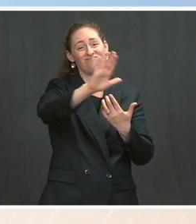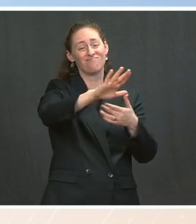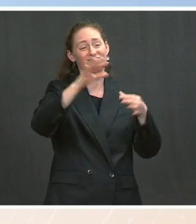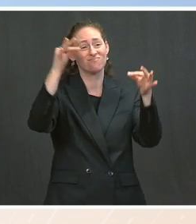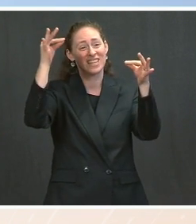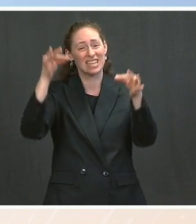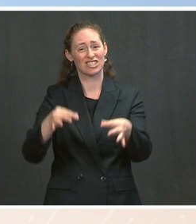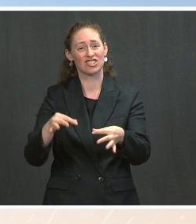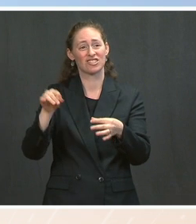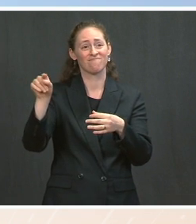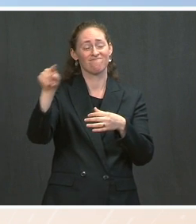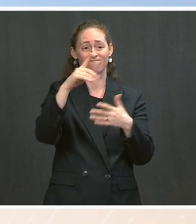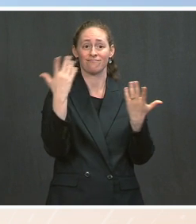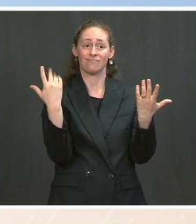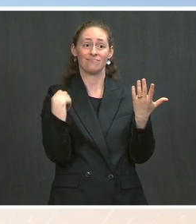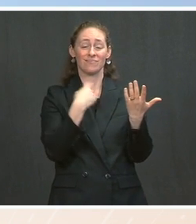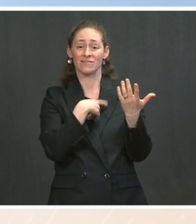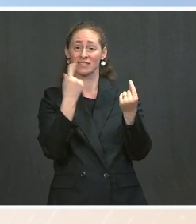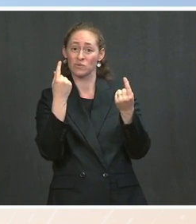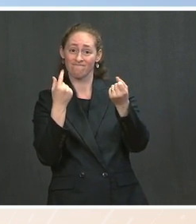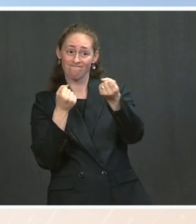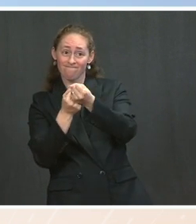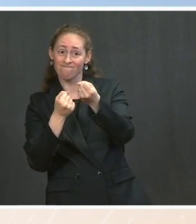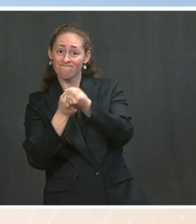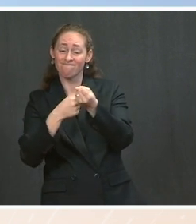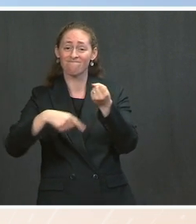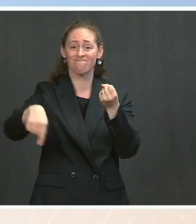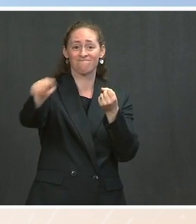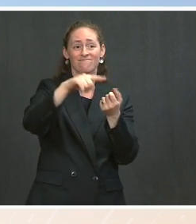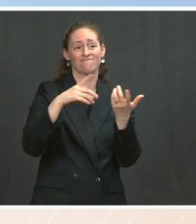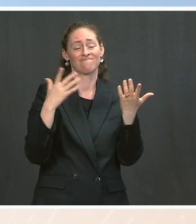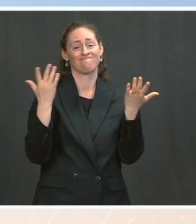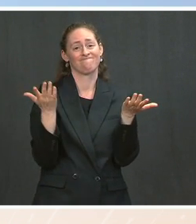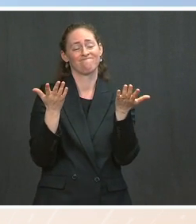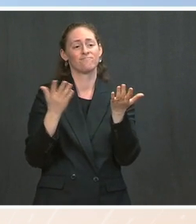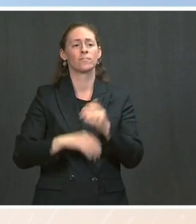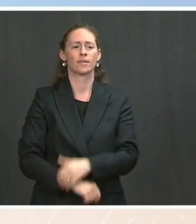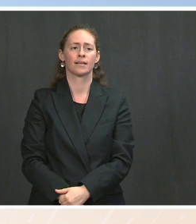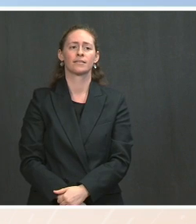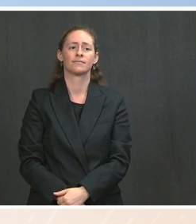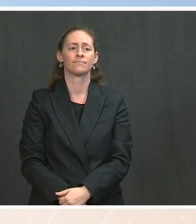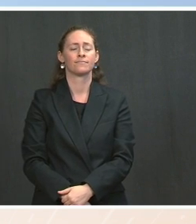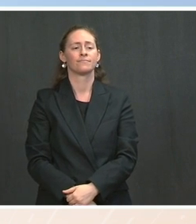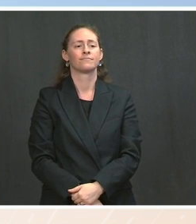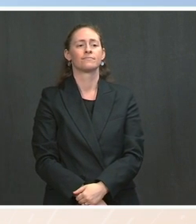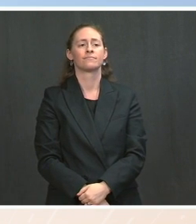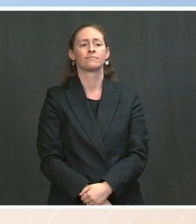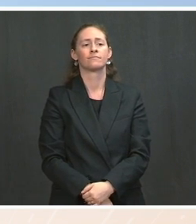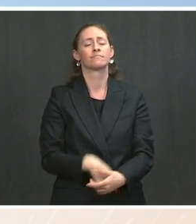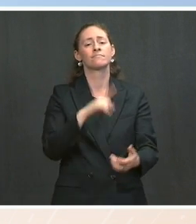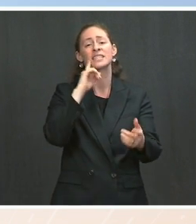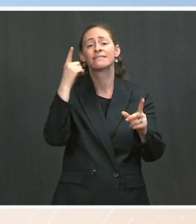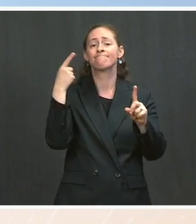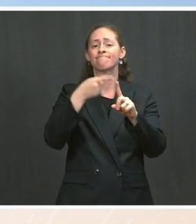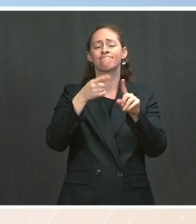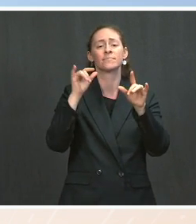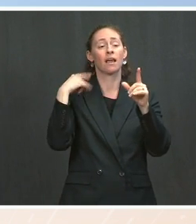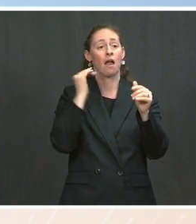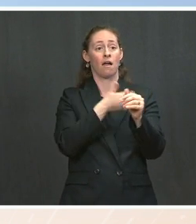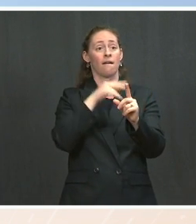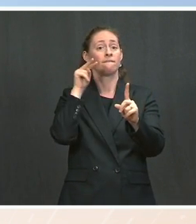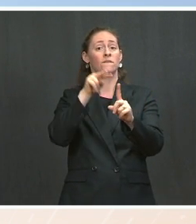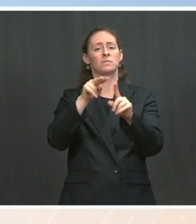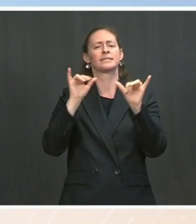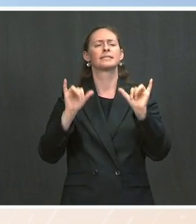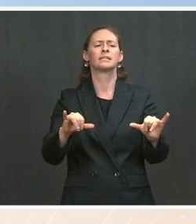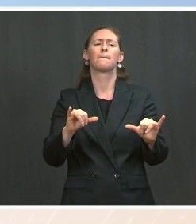the people of their states. Our view continues to be that unemployment insurance, of course, at a federal level, which is something we advocate for and